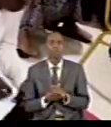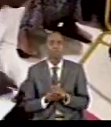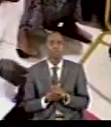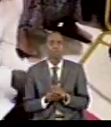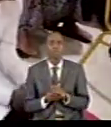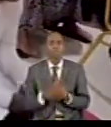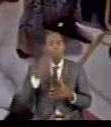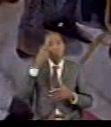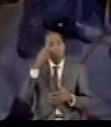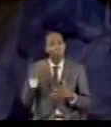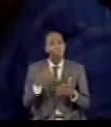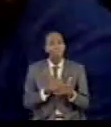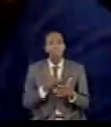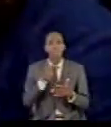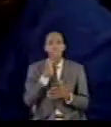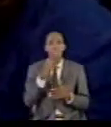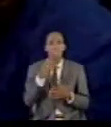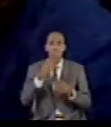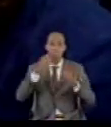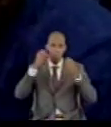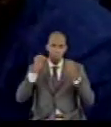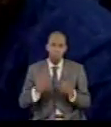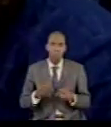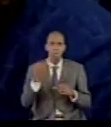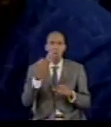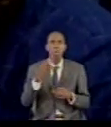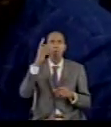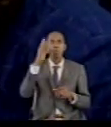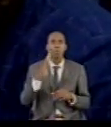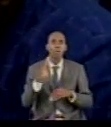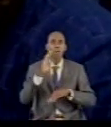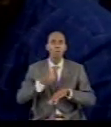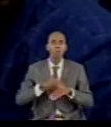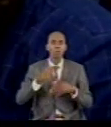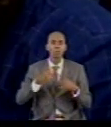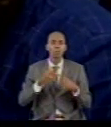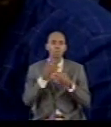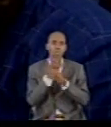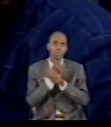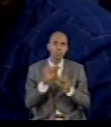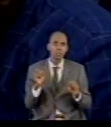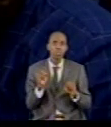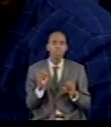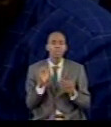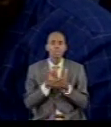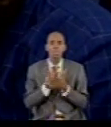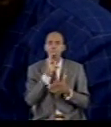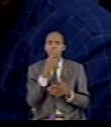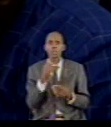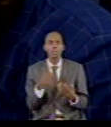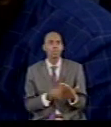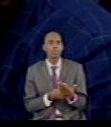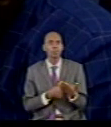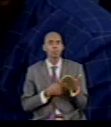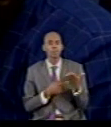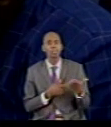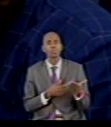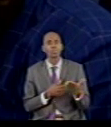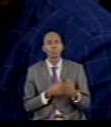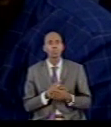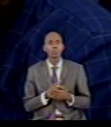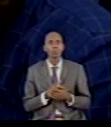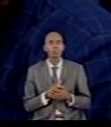for it is the power of God unto salvation. That's the gospel.